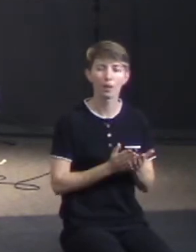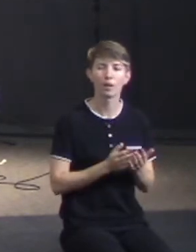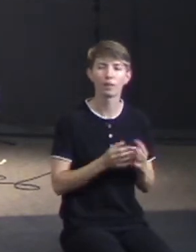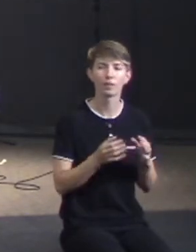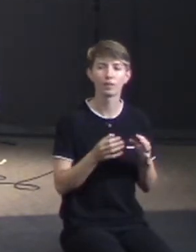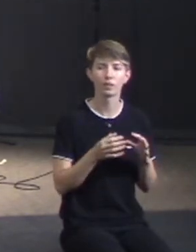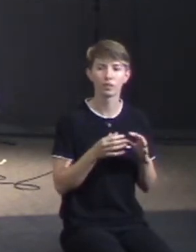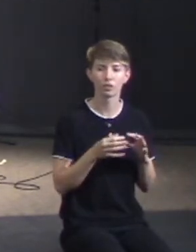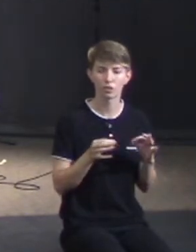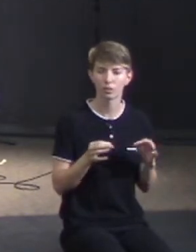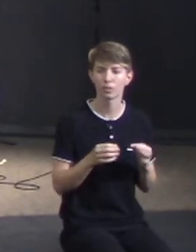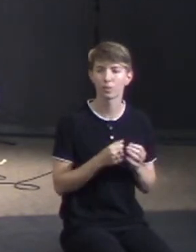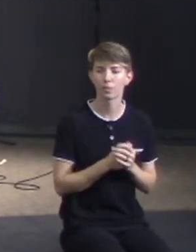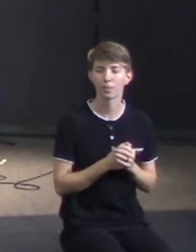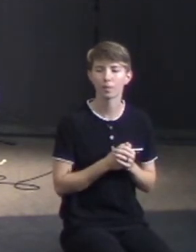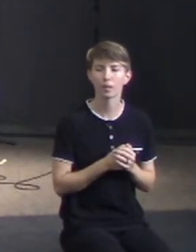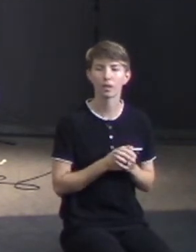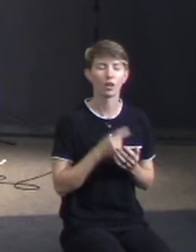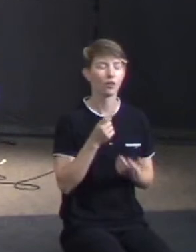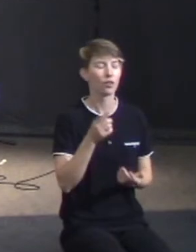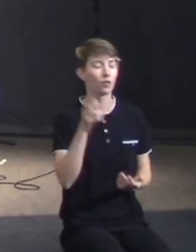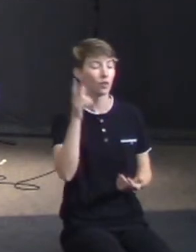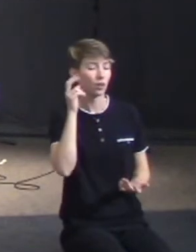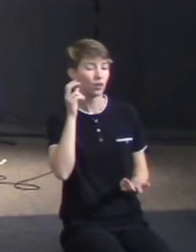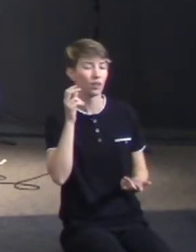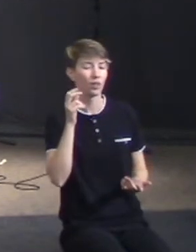else, you have heard the word of the Lord.